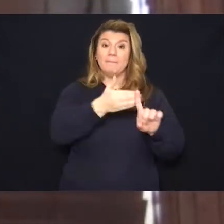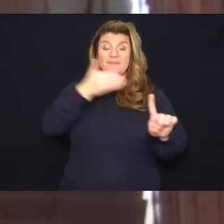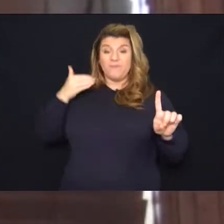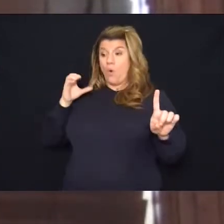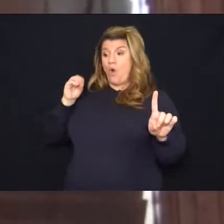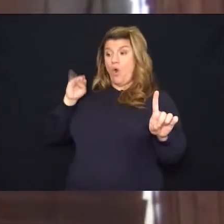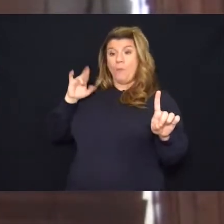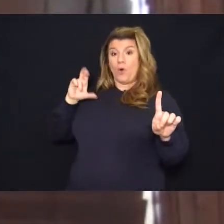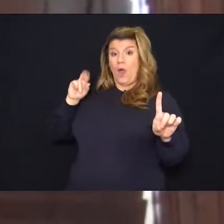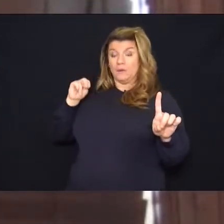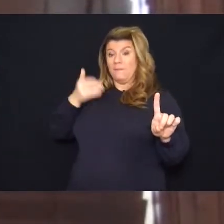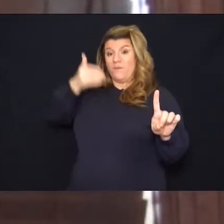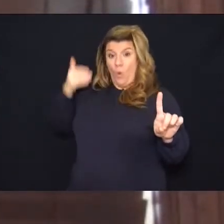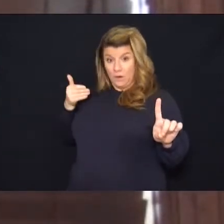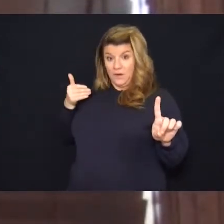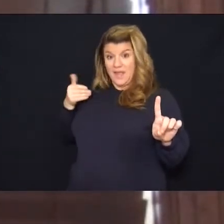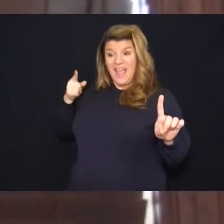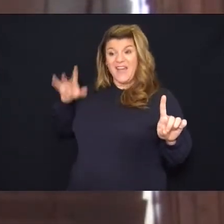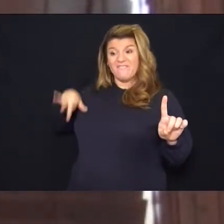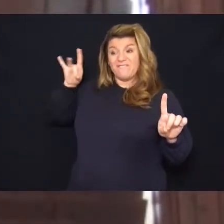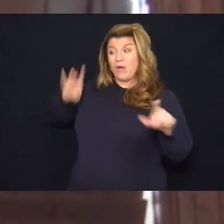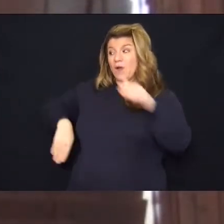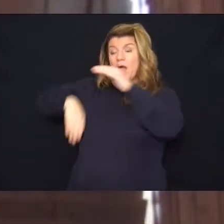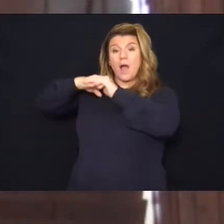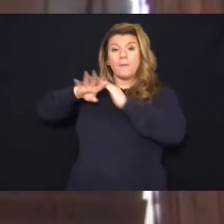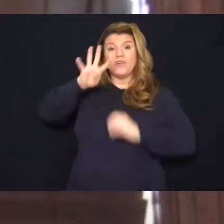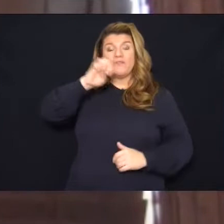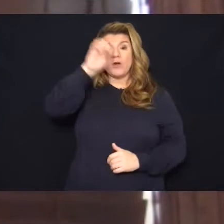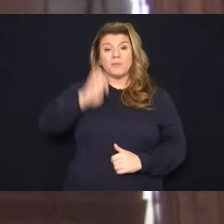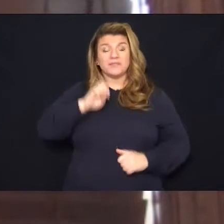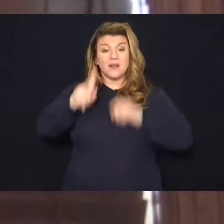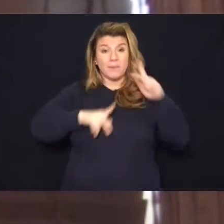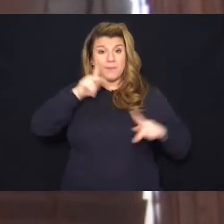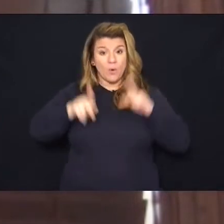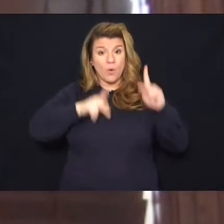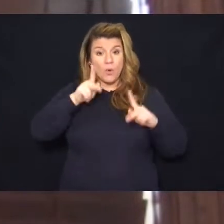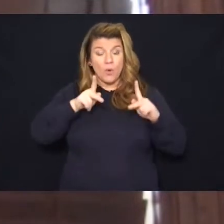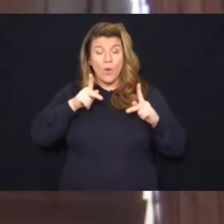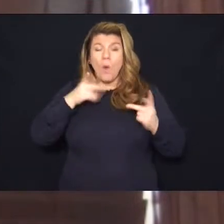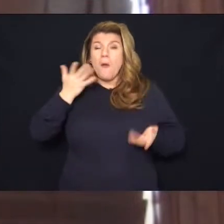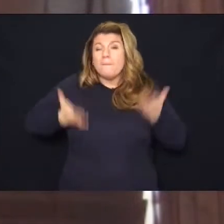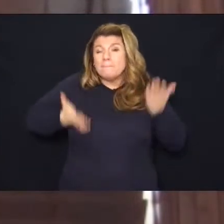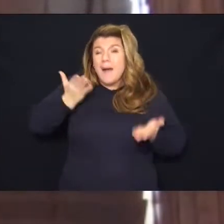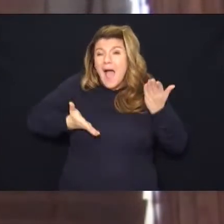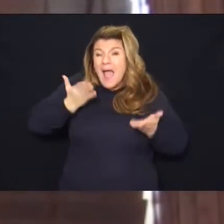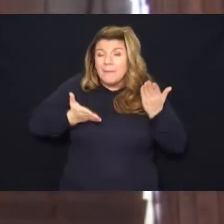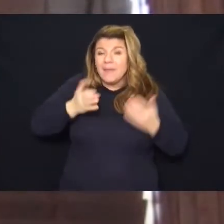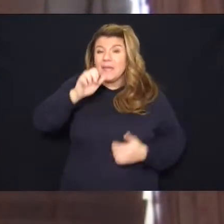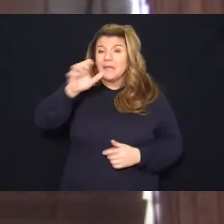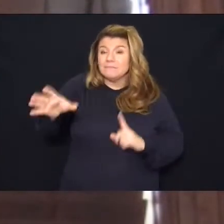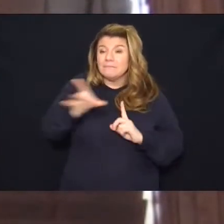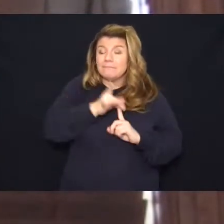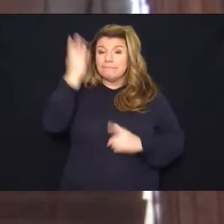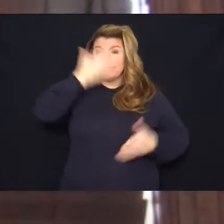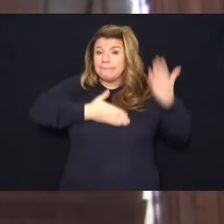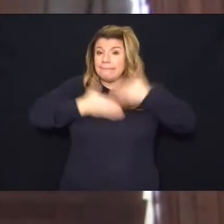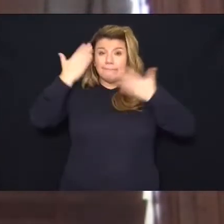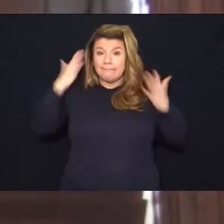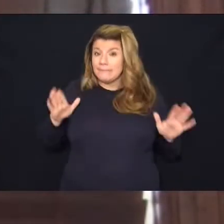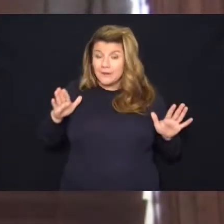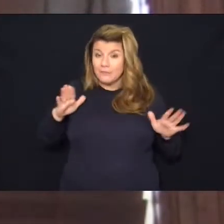it was found that up to 40% of people may be relatively asymptomatic even